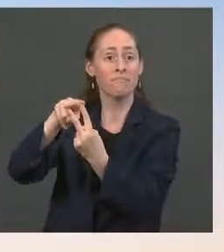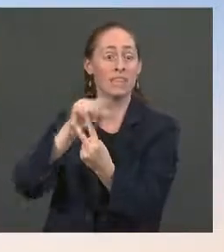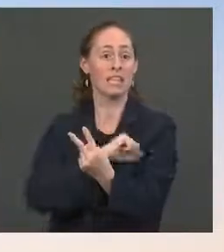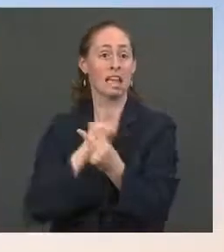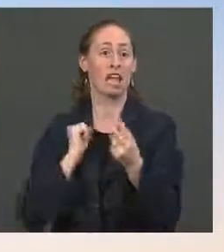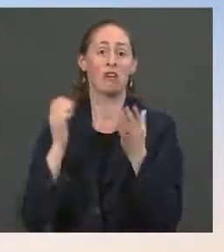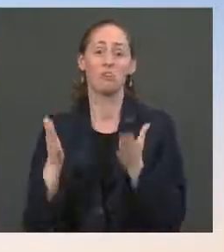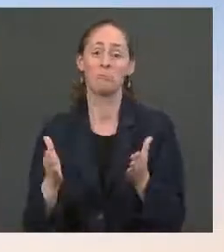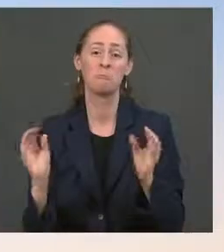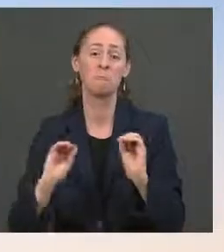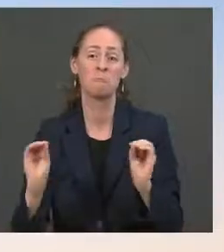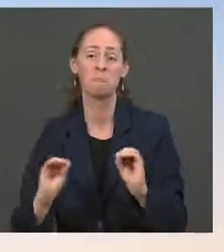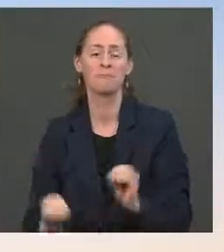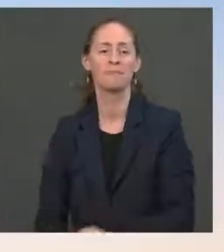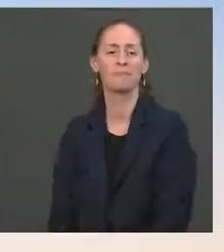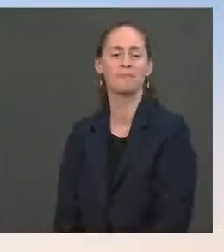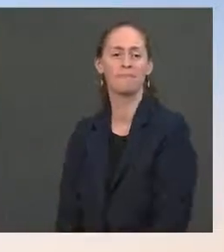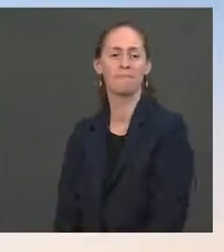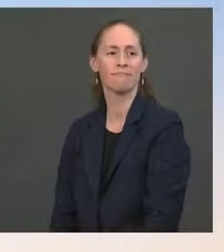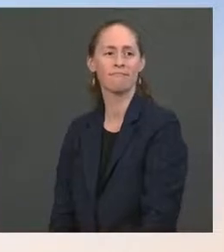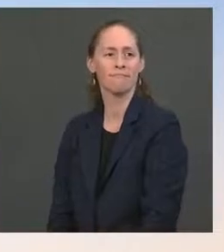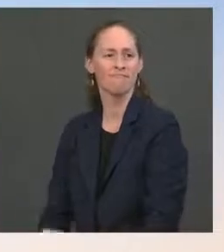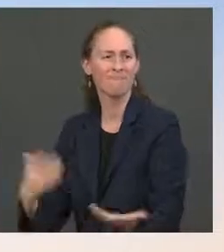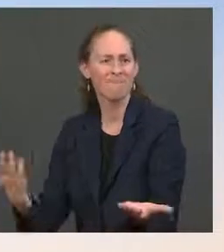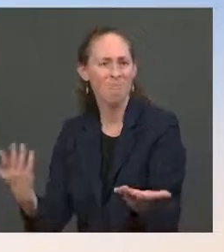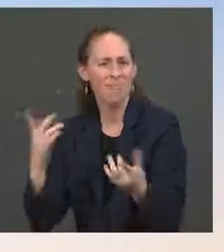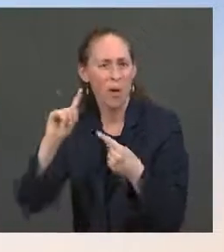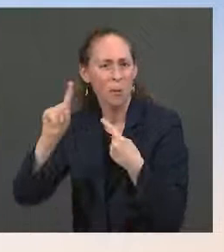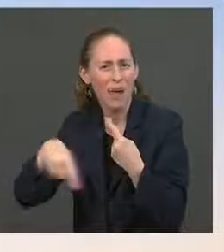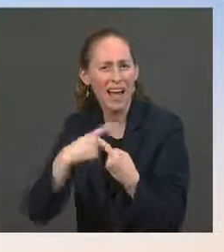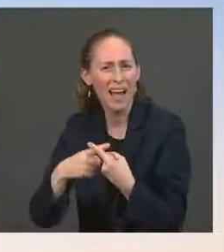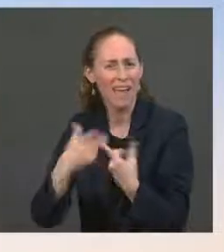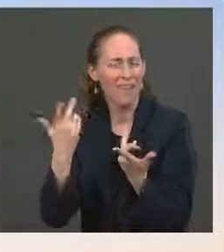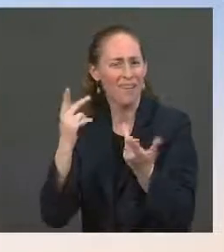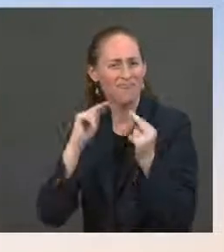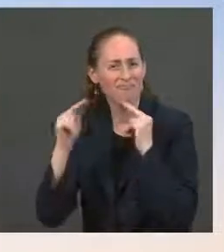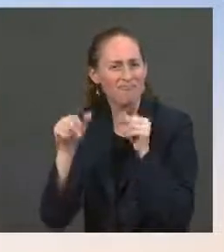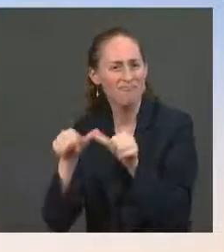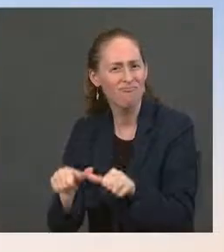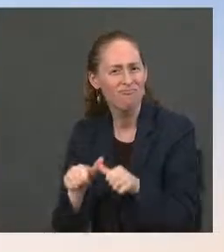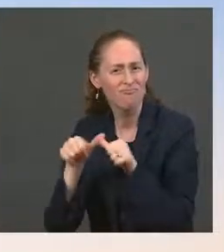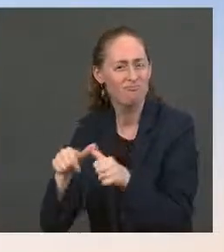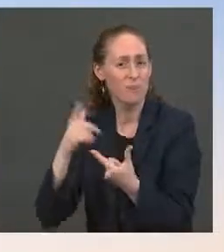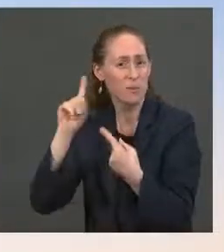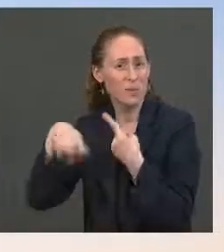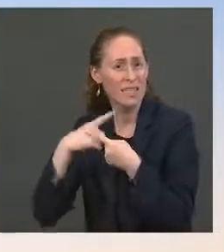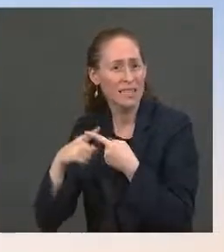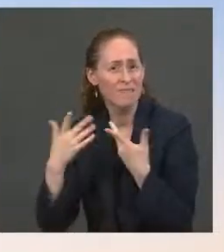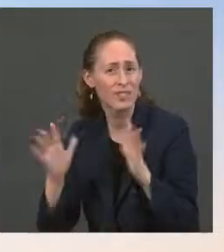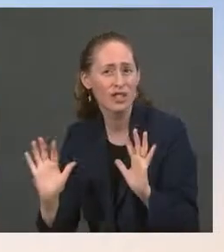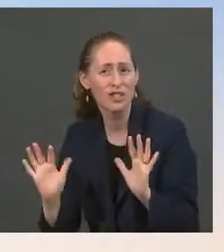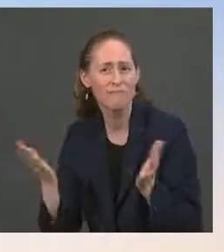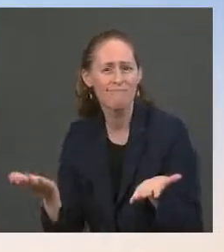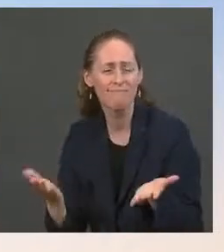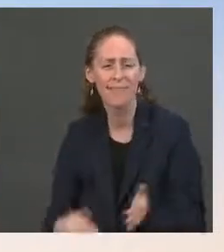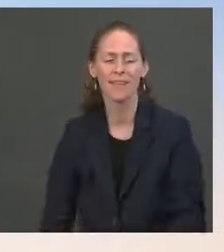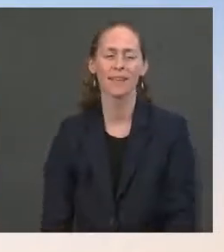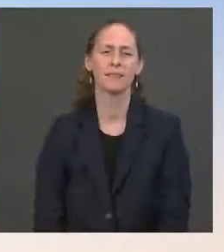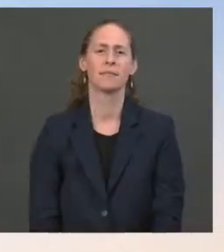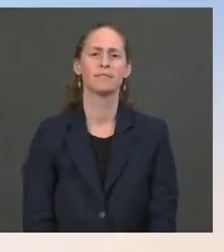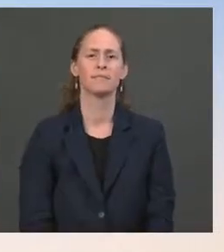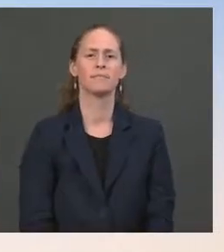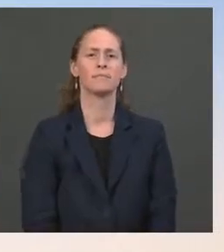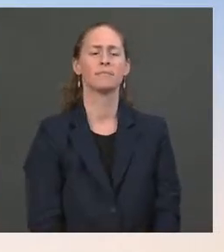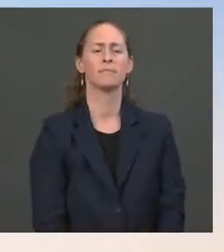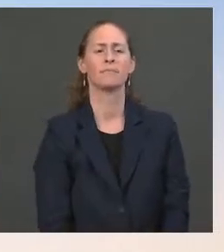to give those negotiations with Manchin and Sinema? Is there a deadline? Well, I would say that our objective is getting this